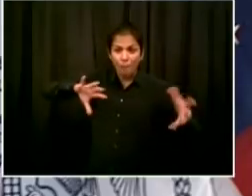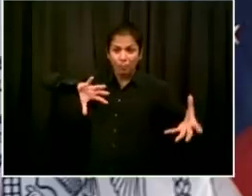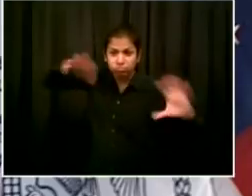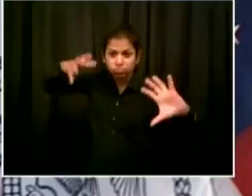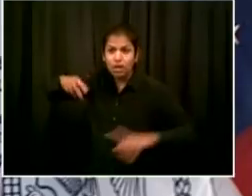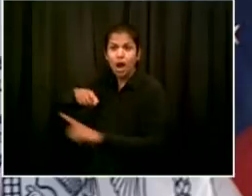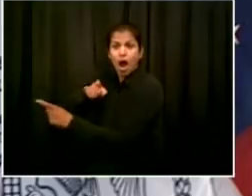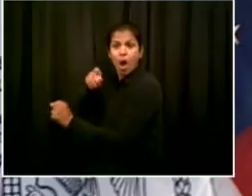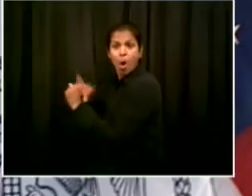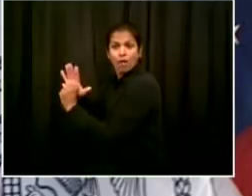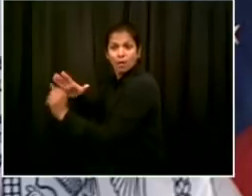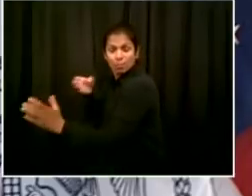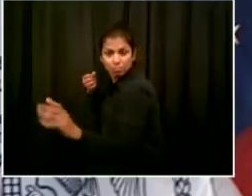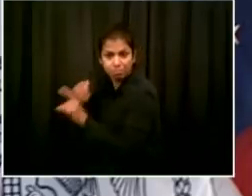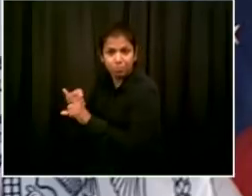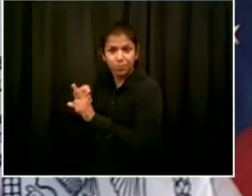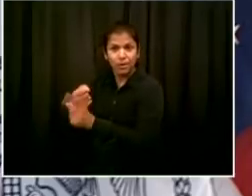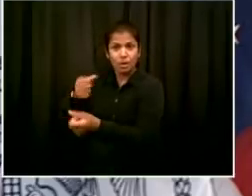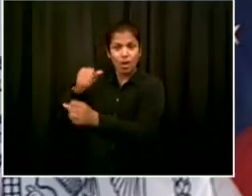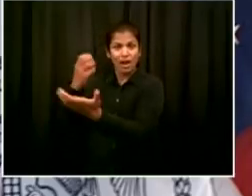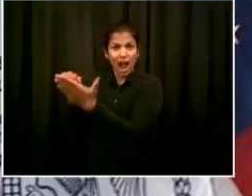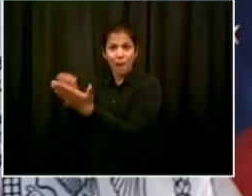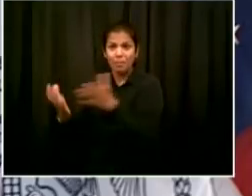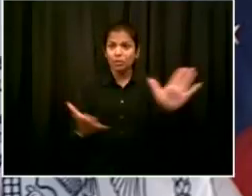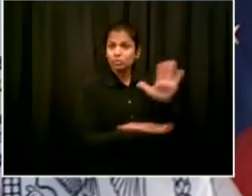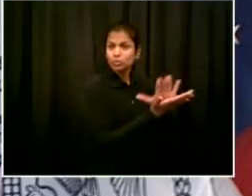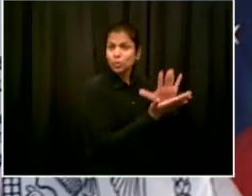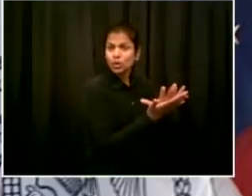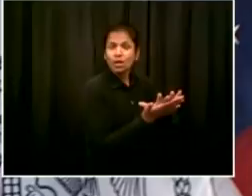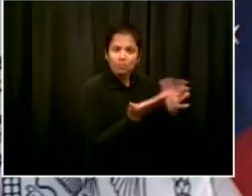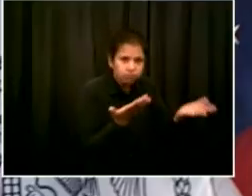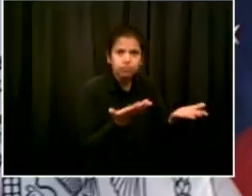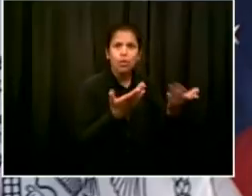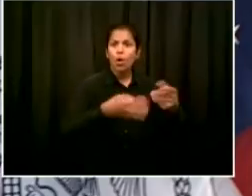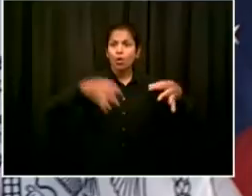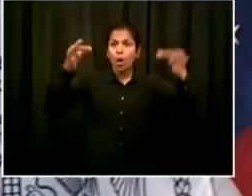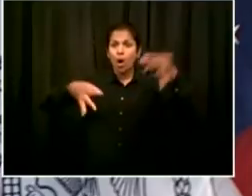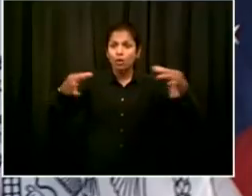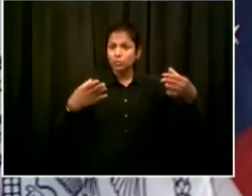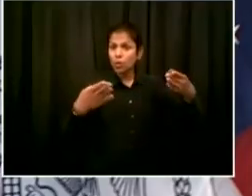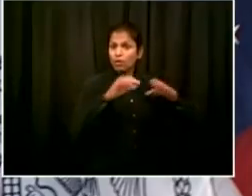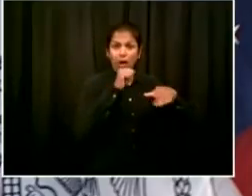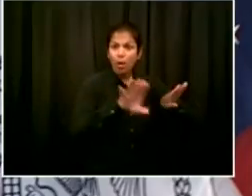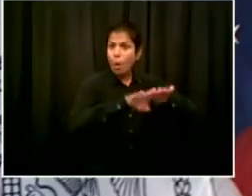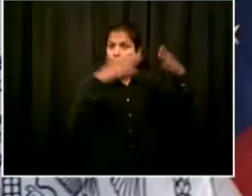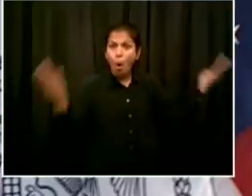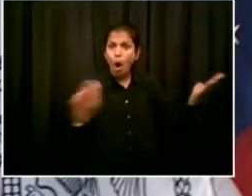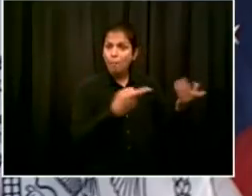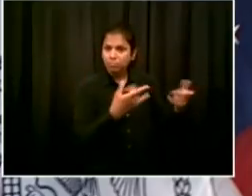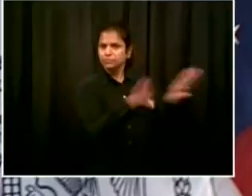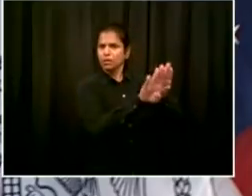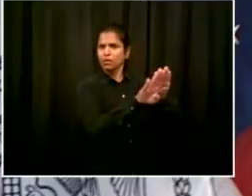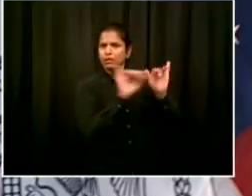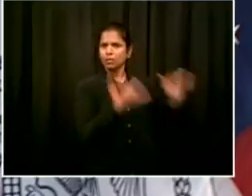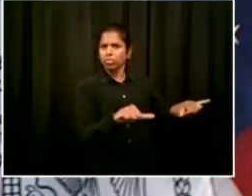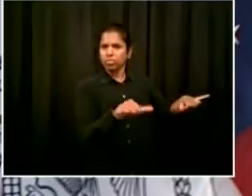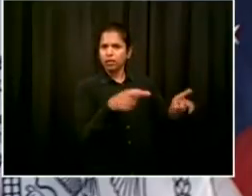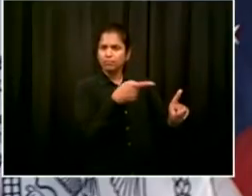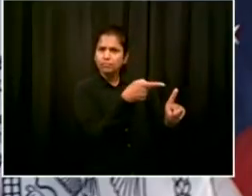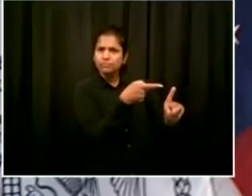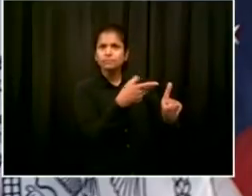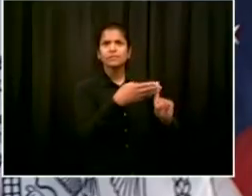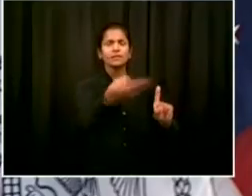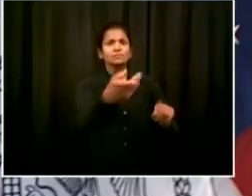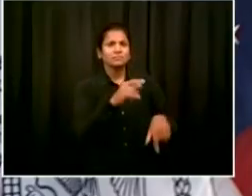A lot of our criminal justice system just hasn't been functioning. It needs to function fully again. As we correct each of